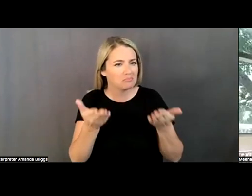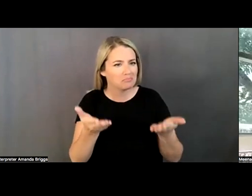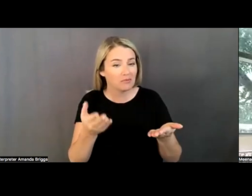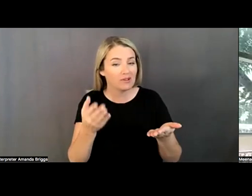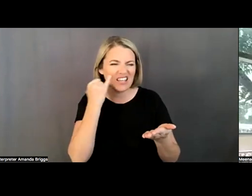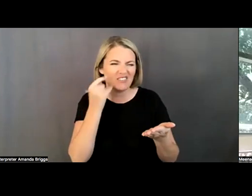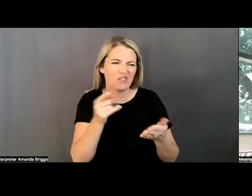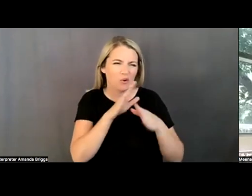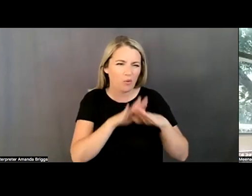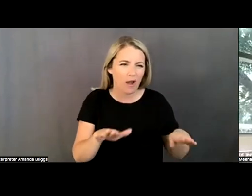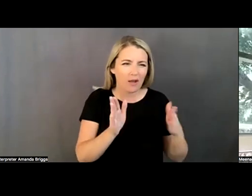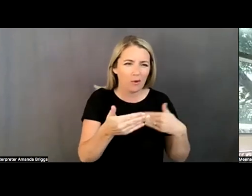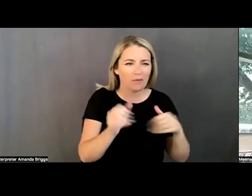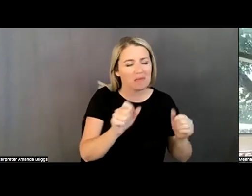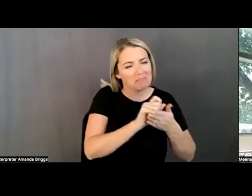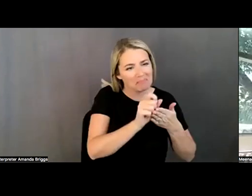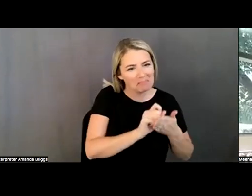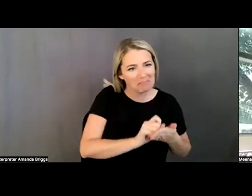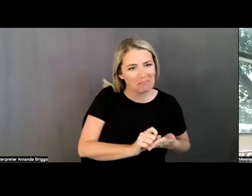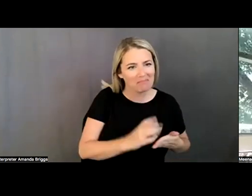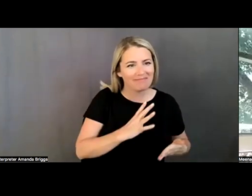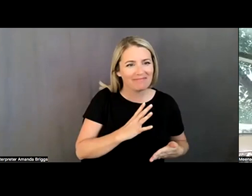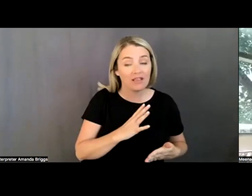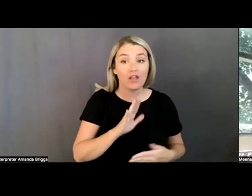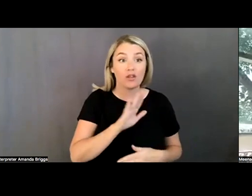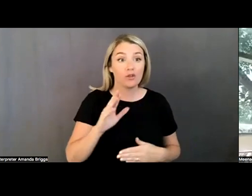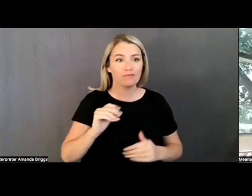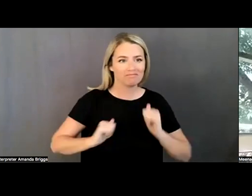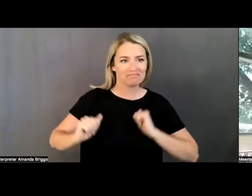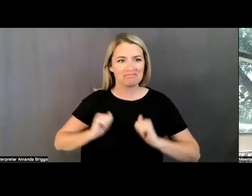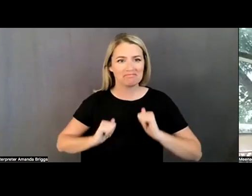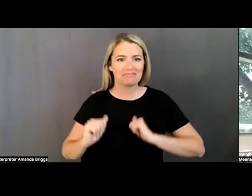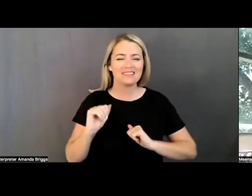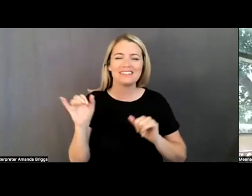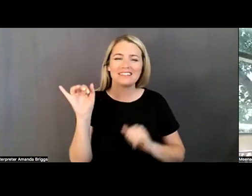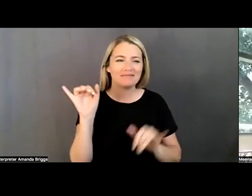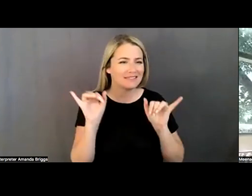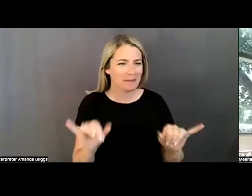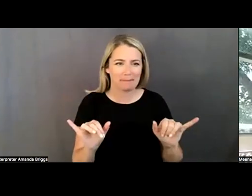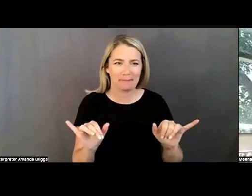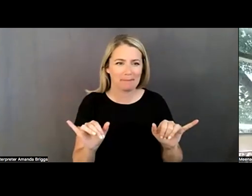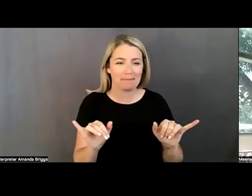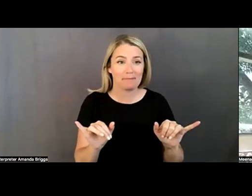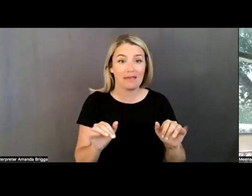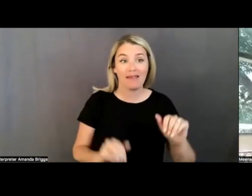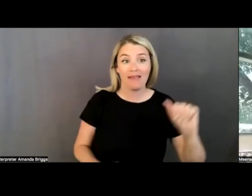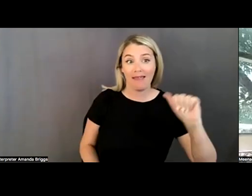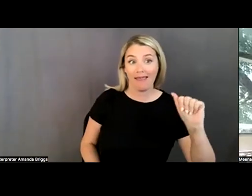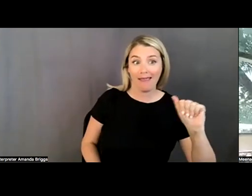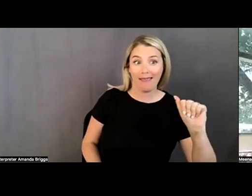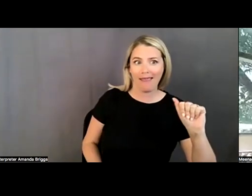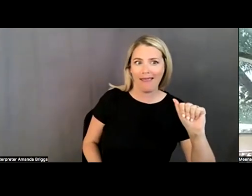room. So if you're in the role play, same scenario, person A, get person B to